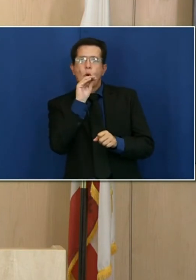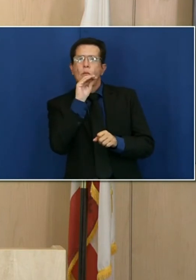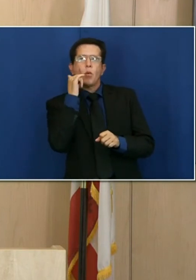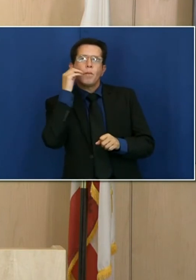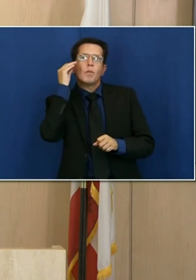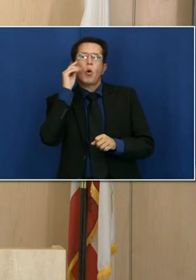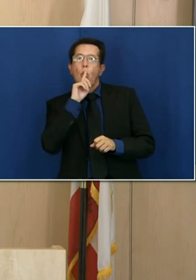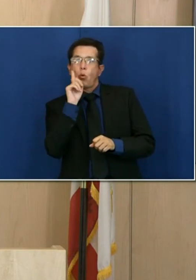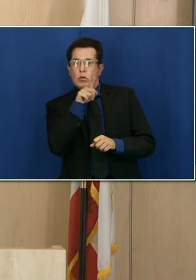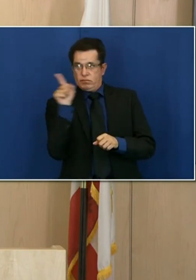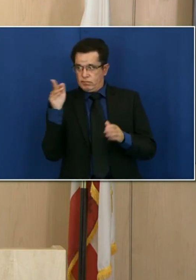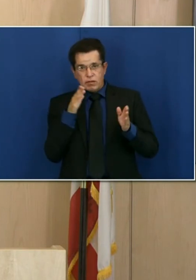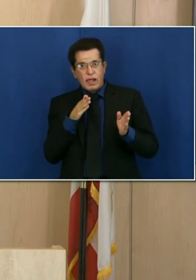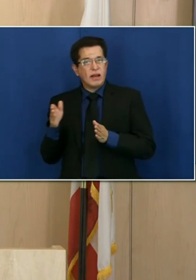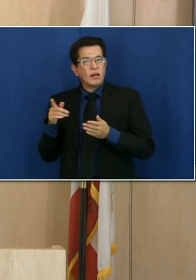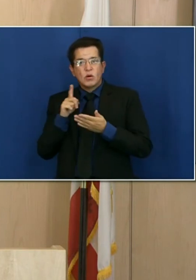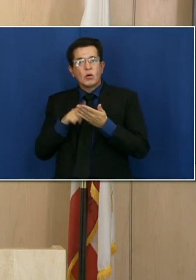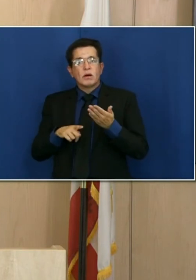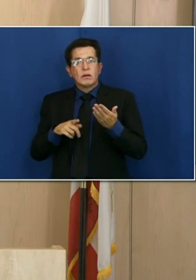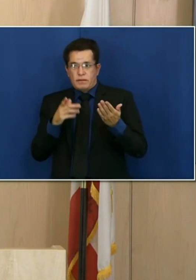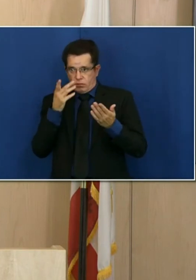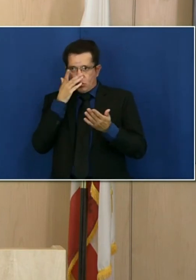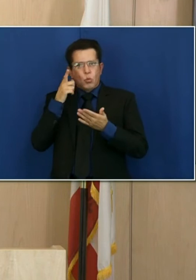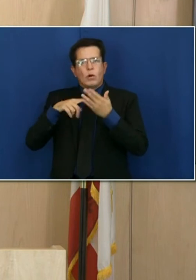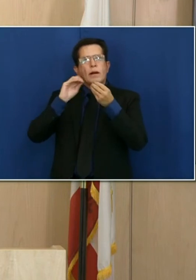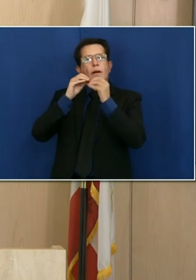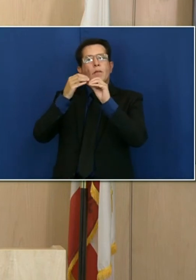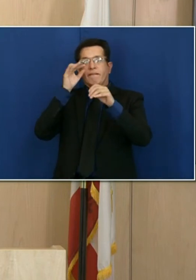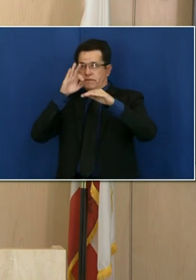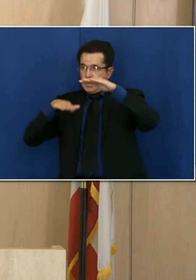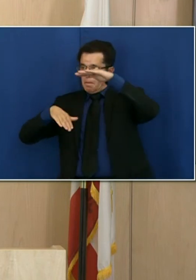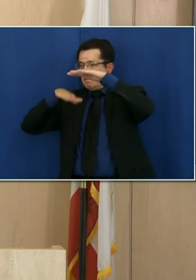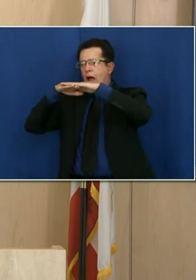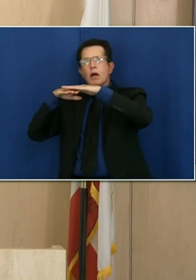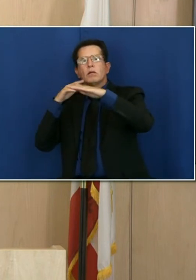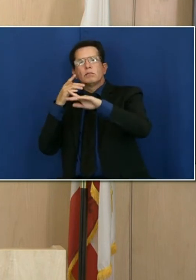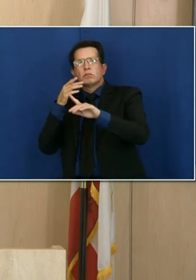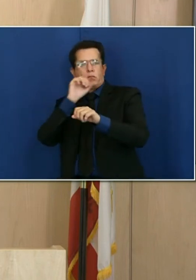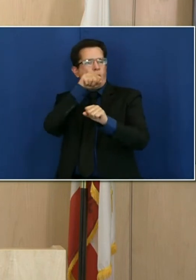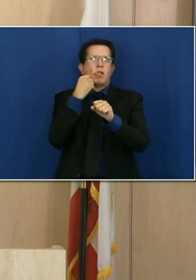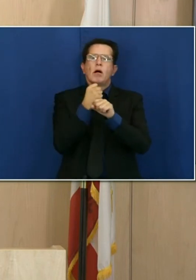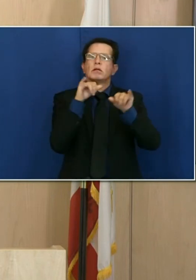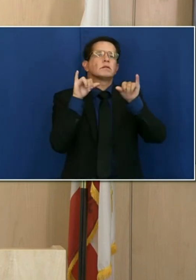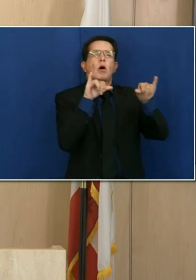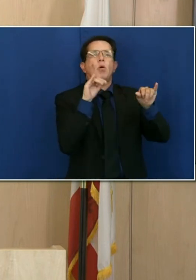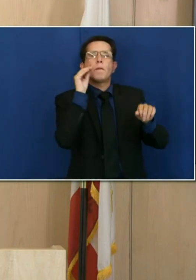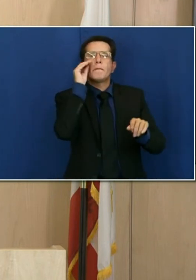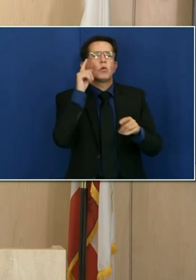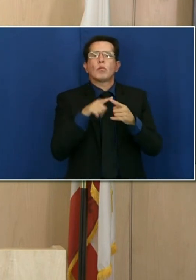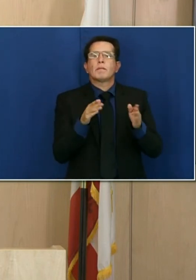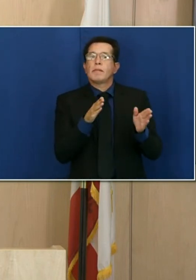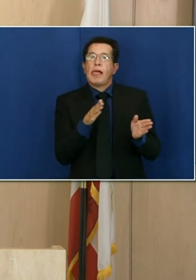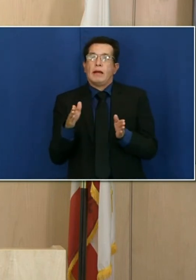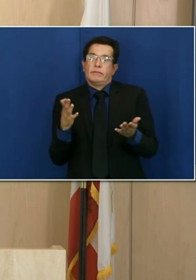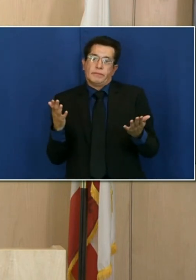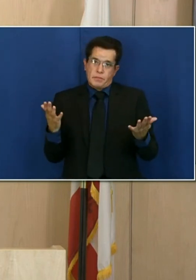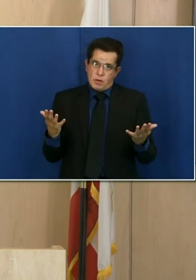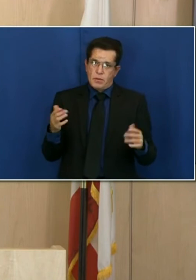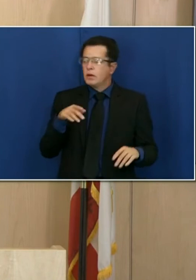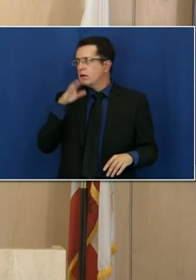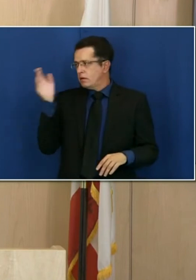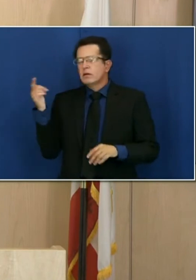kind of threshold for what kind of sustained case rate you need to see in order to just lock everything down again? I'm going to let Dr. Wooten